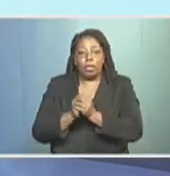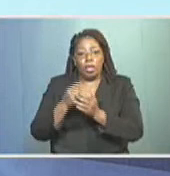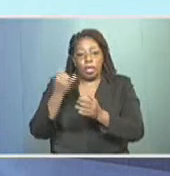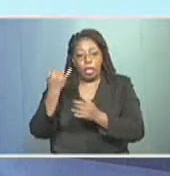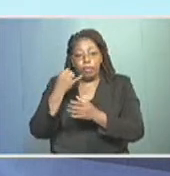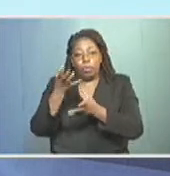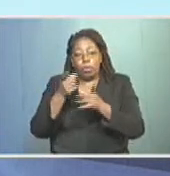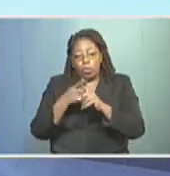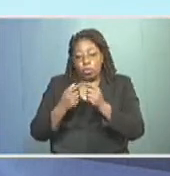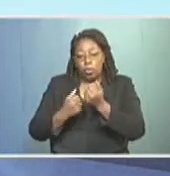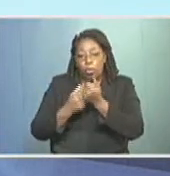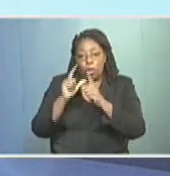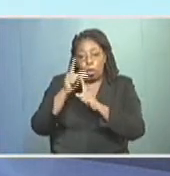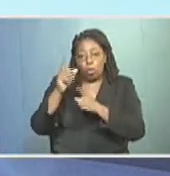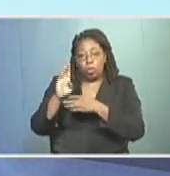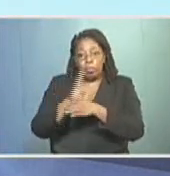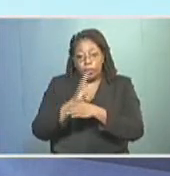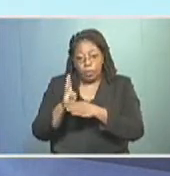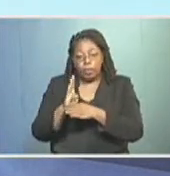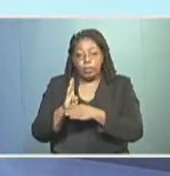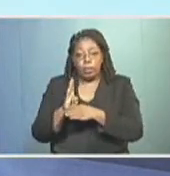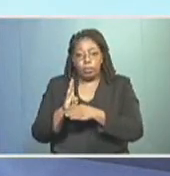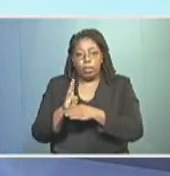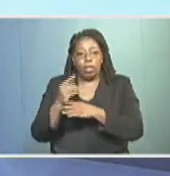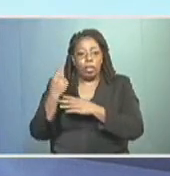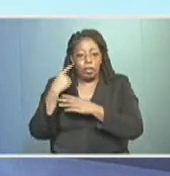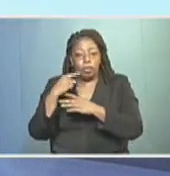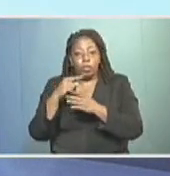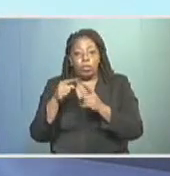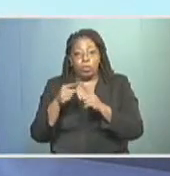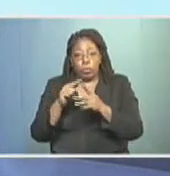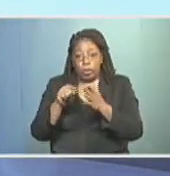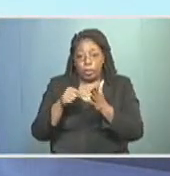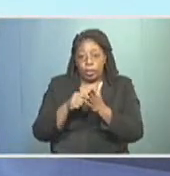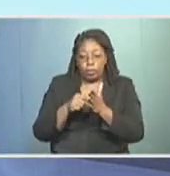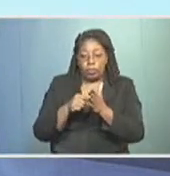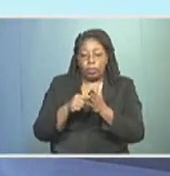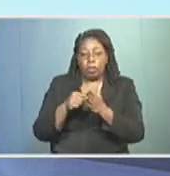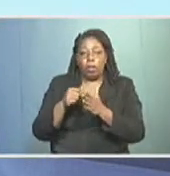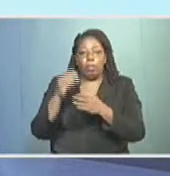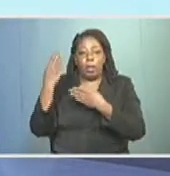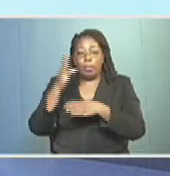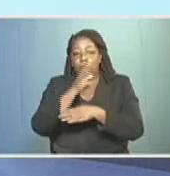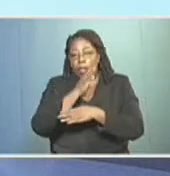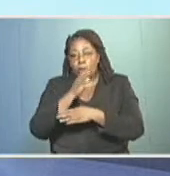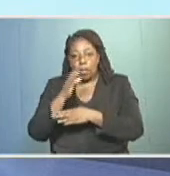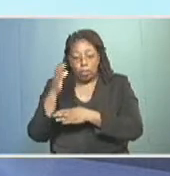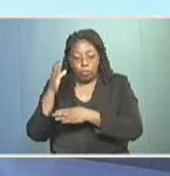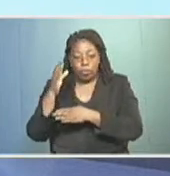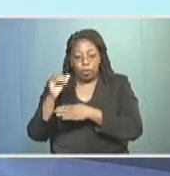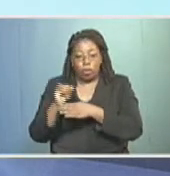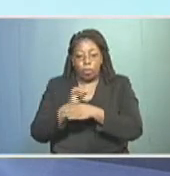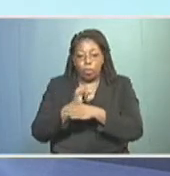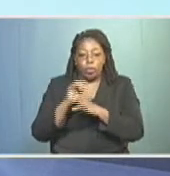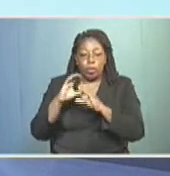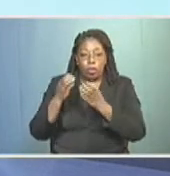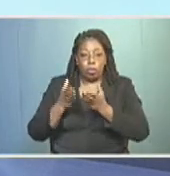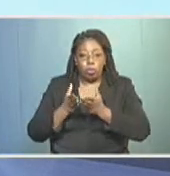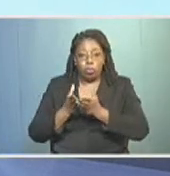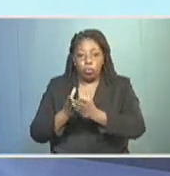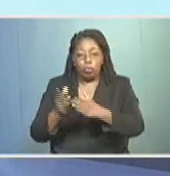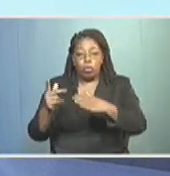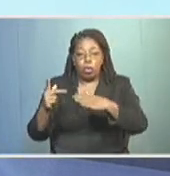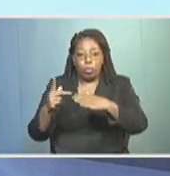this holiday season? Well, then you may want to listen up to this one. The Bahamas Agricultural Industrial Corporation and Nassau Cruise Port